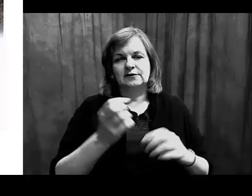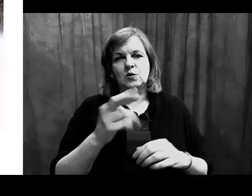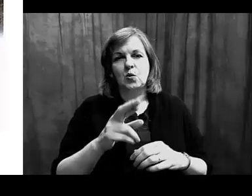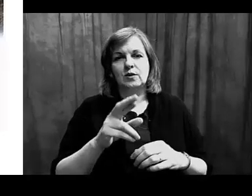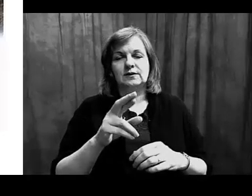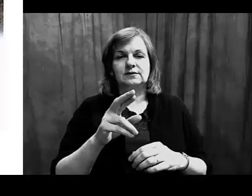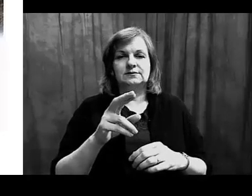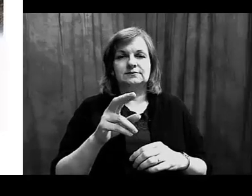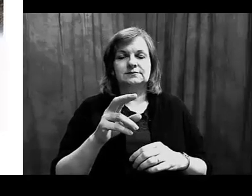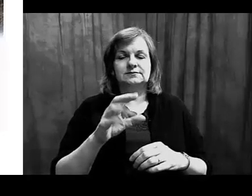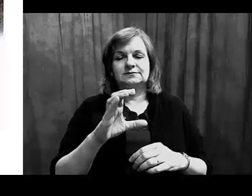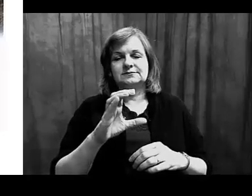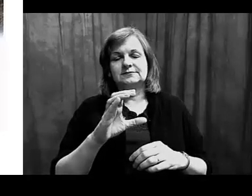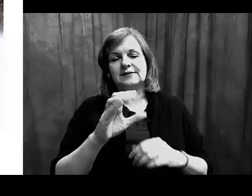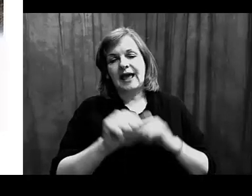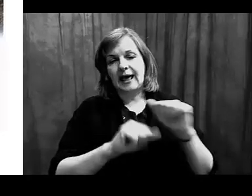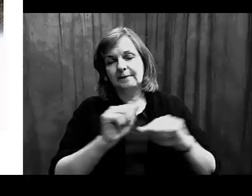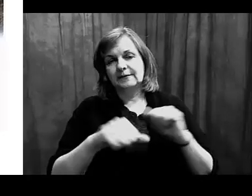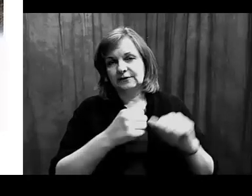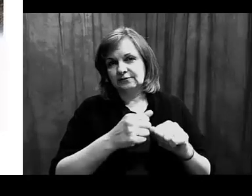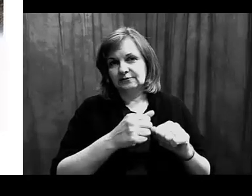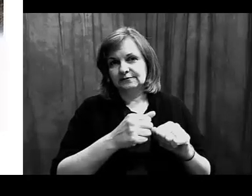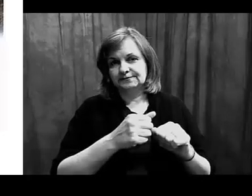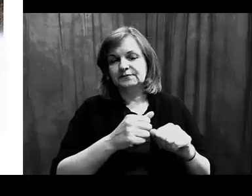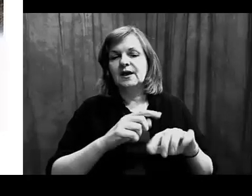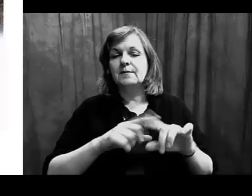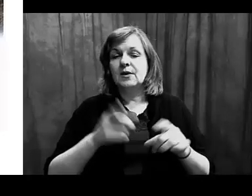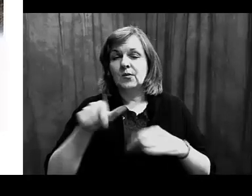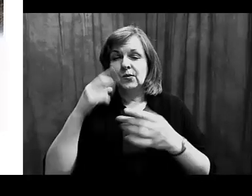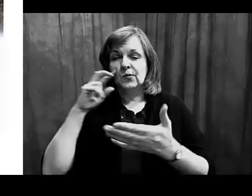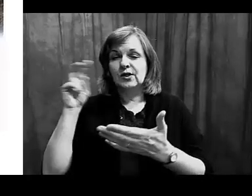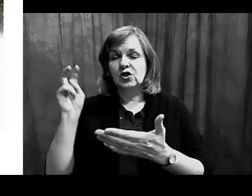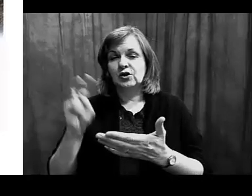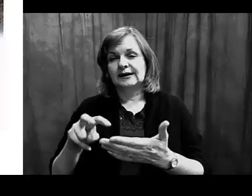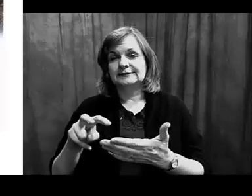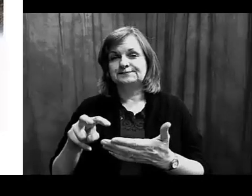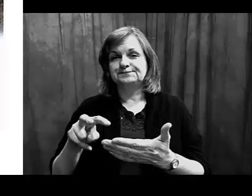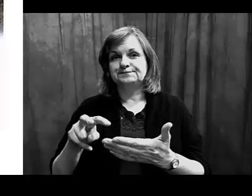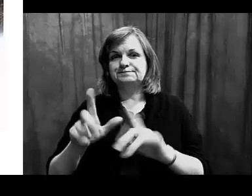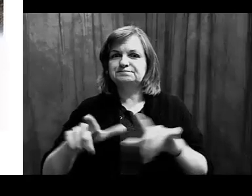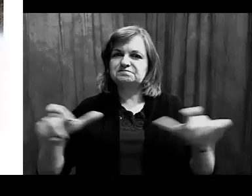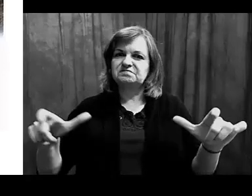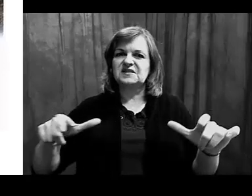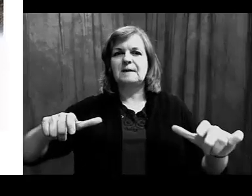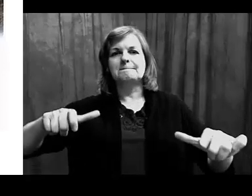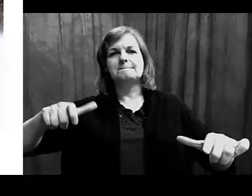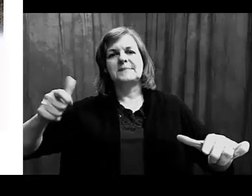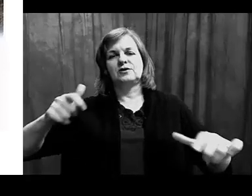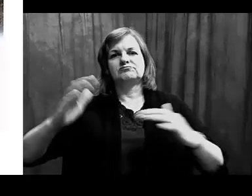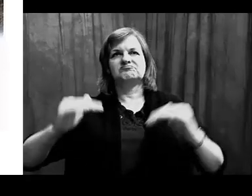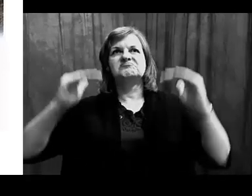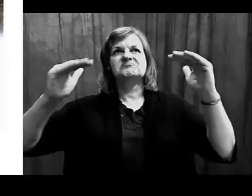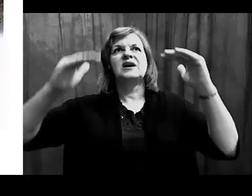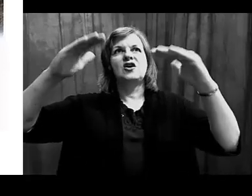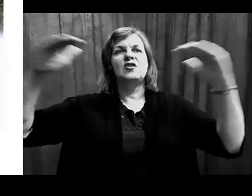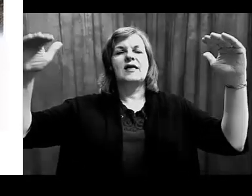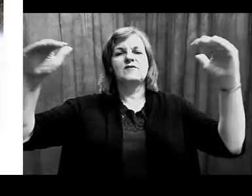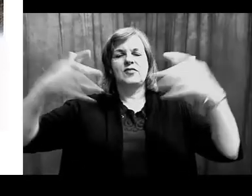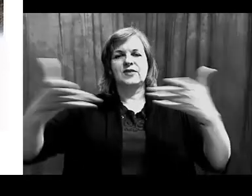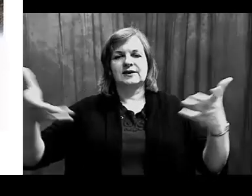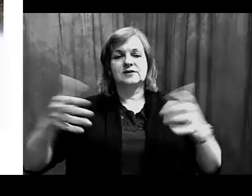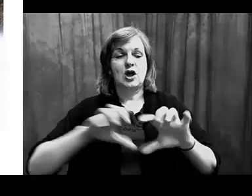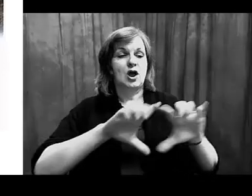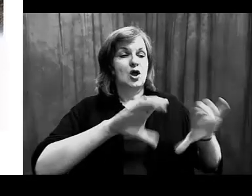maybe just a couple of atoms, if we look at a chemical structure. But when we look at bigger picture